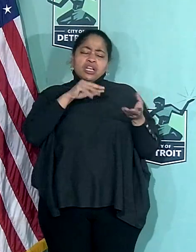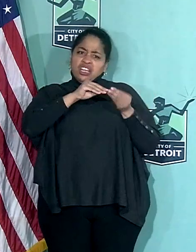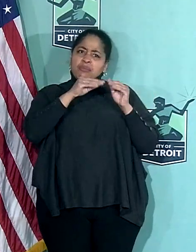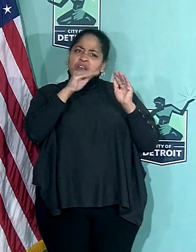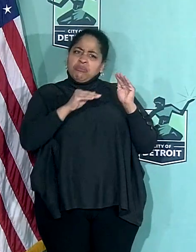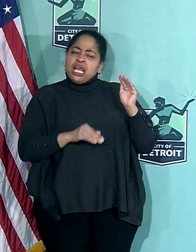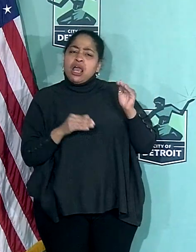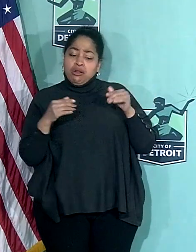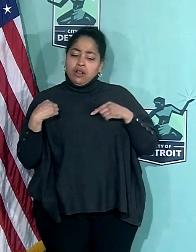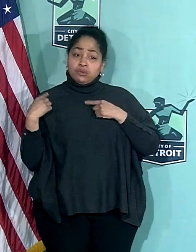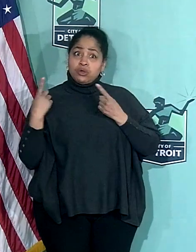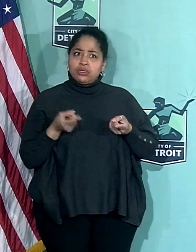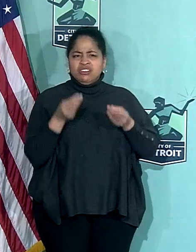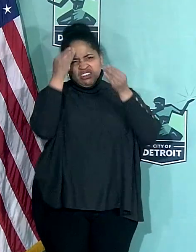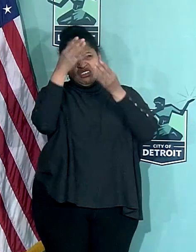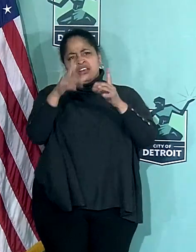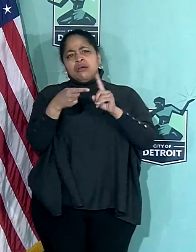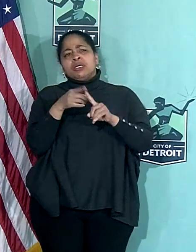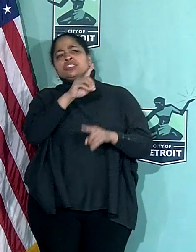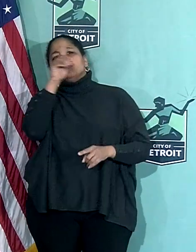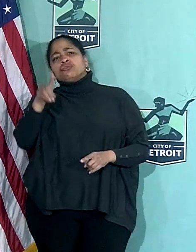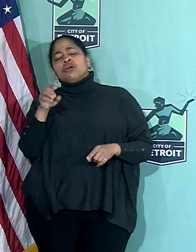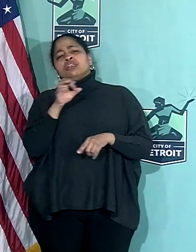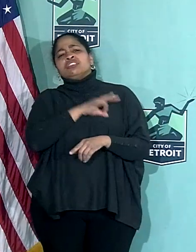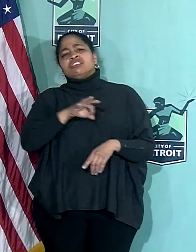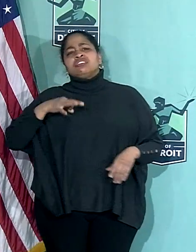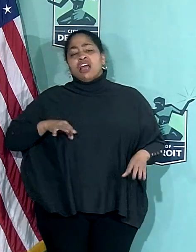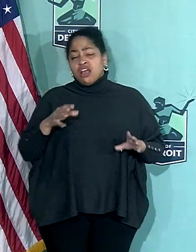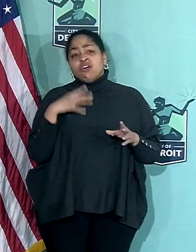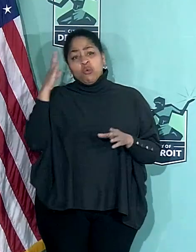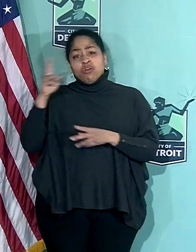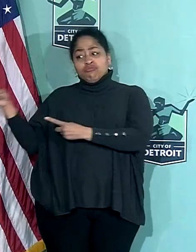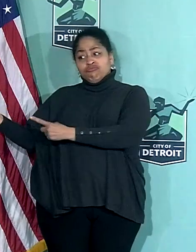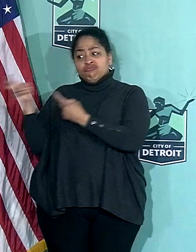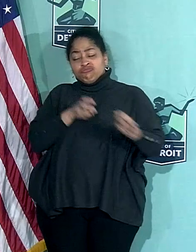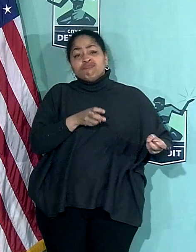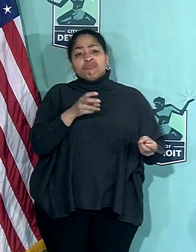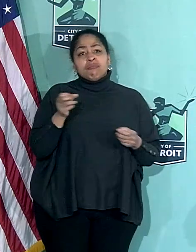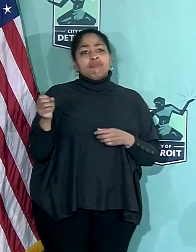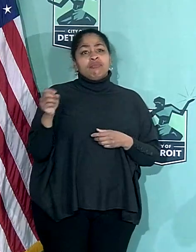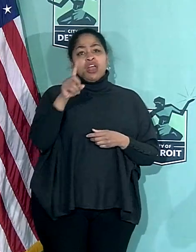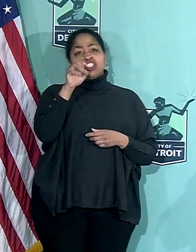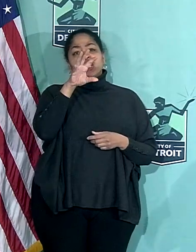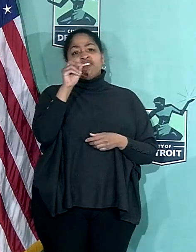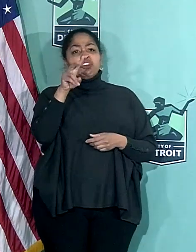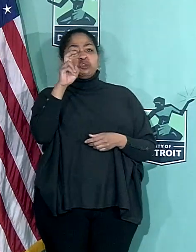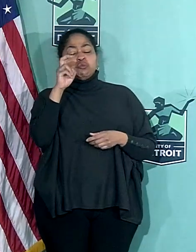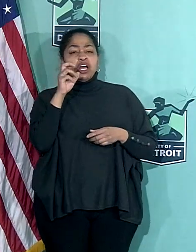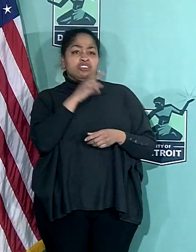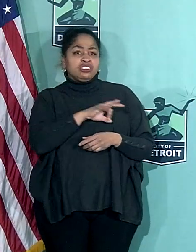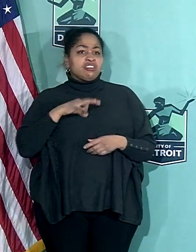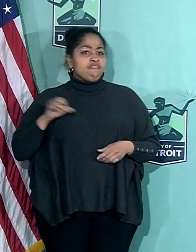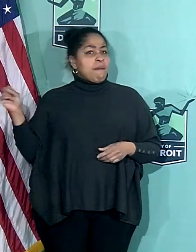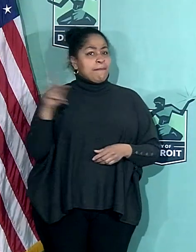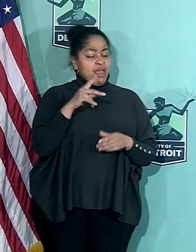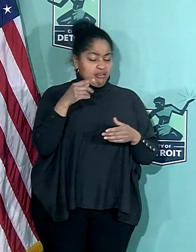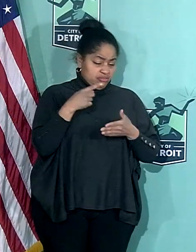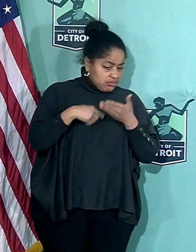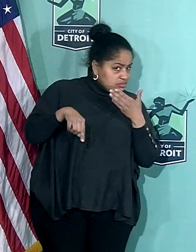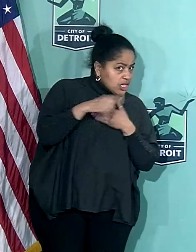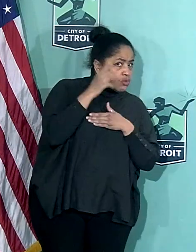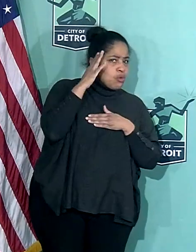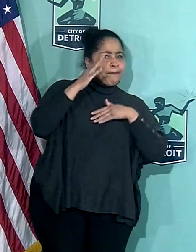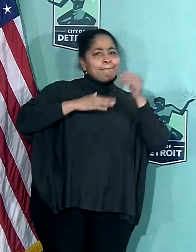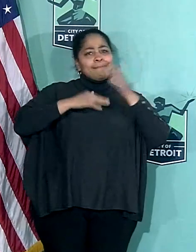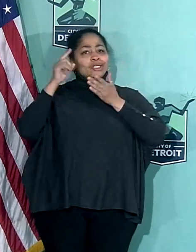about the Detroit employees, because we're going to be bringing back about another 150 or 200 employees in the next week. We're going to bring back our